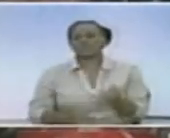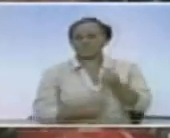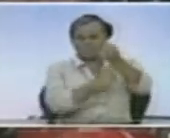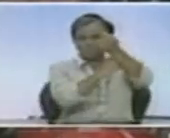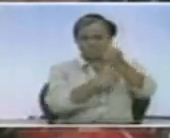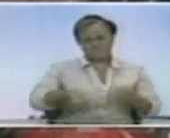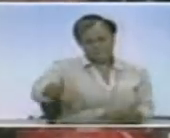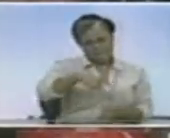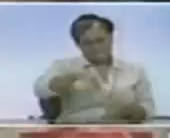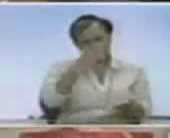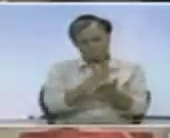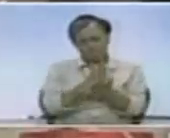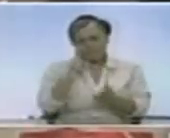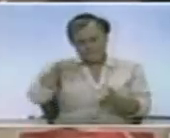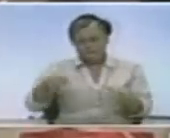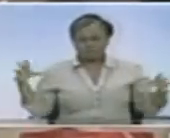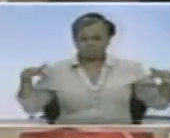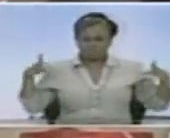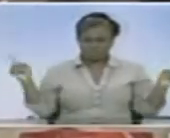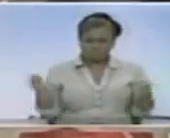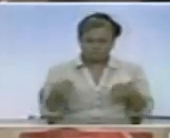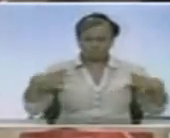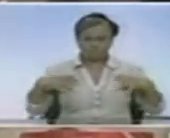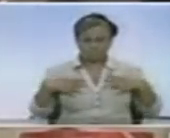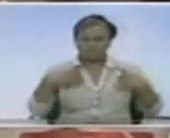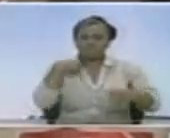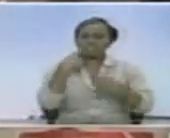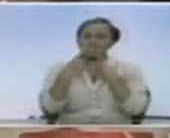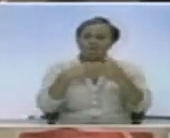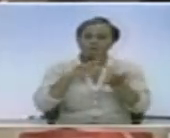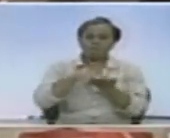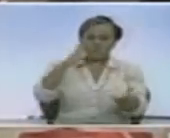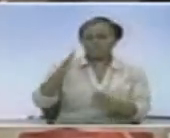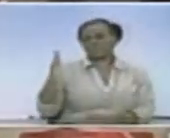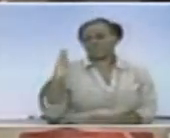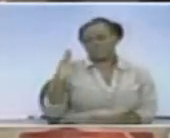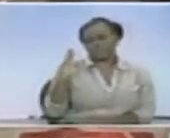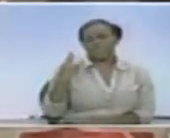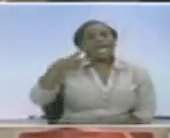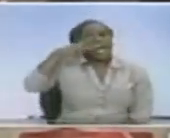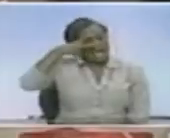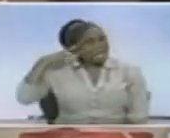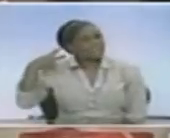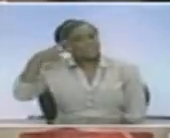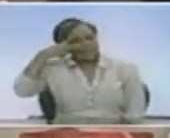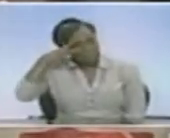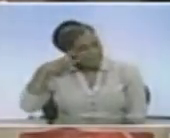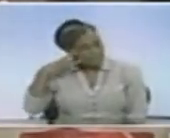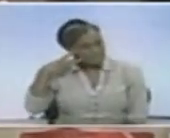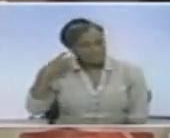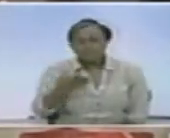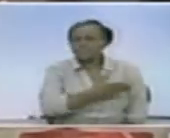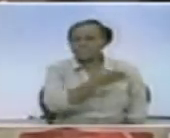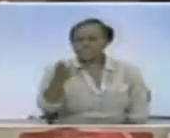Yeah. So Charles, I want to take a break. When I come back, I want to still talk more about security, because look, Al-Shabaab is running rampant